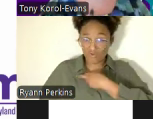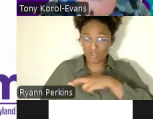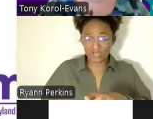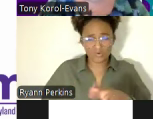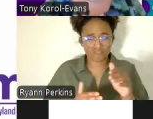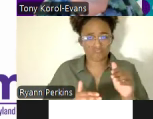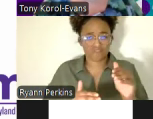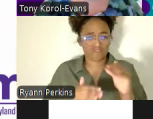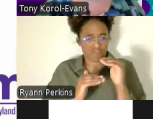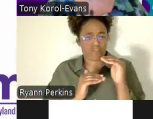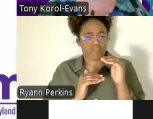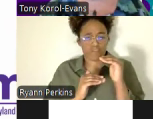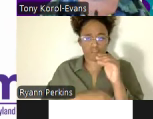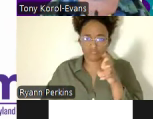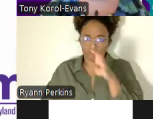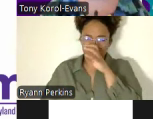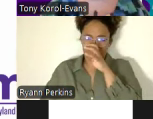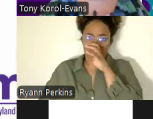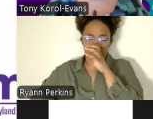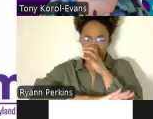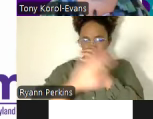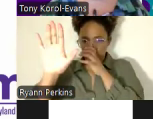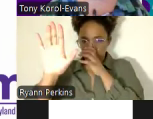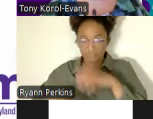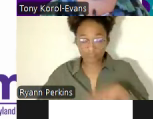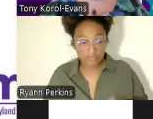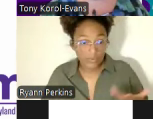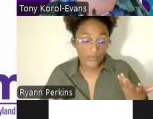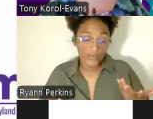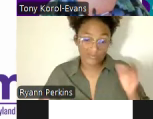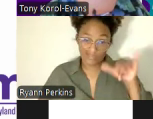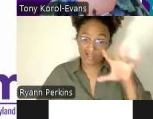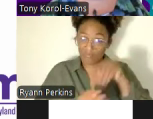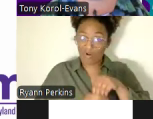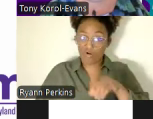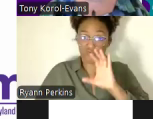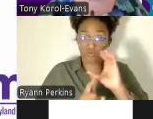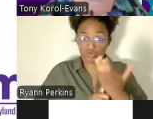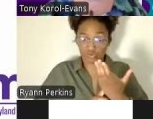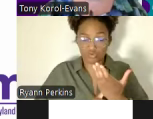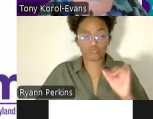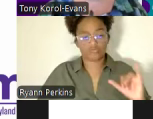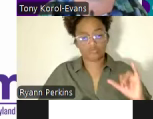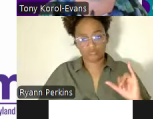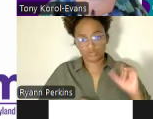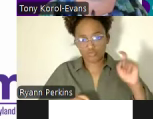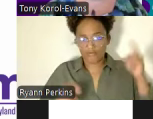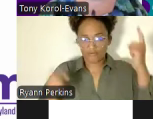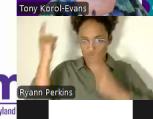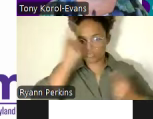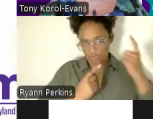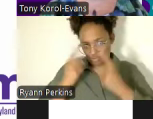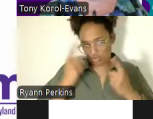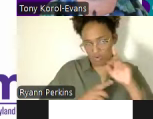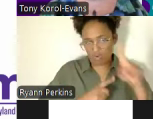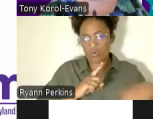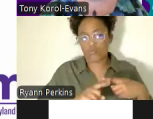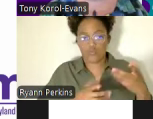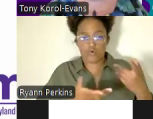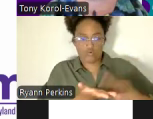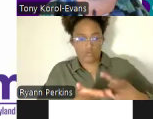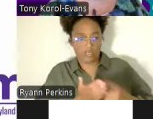said no, and that is part of their culture, right? So you really need to consider that when you're talking to them in your